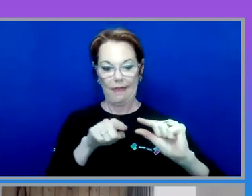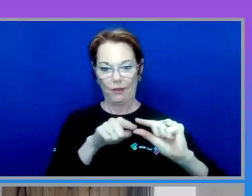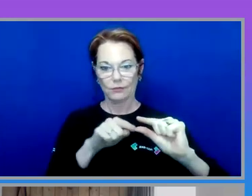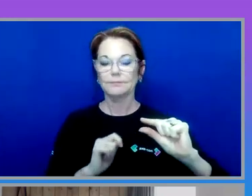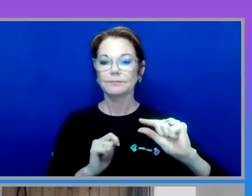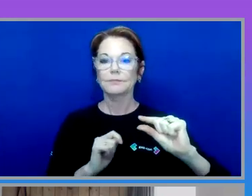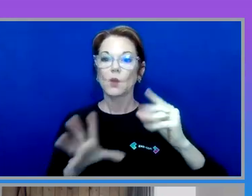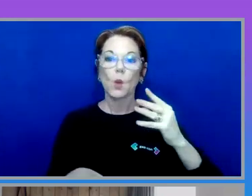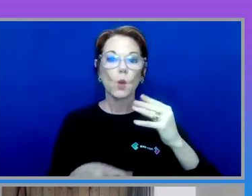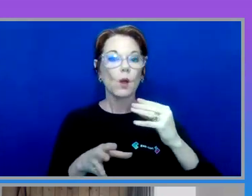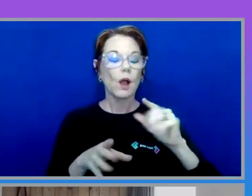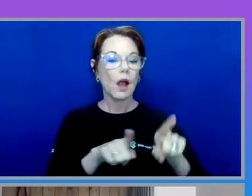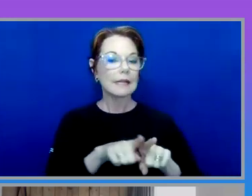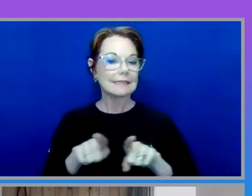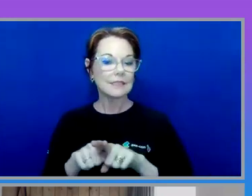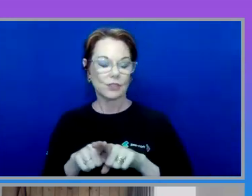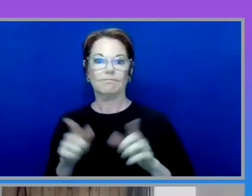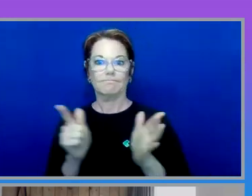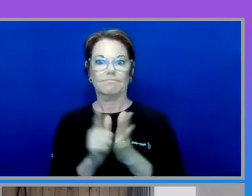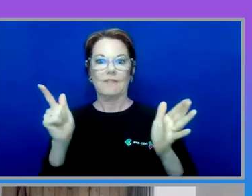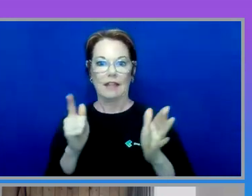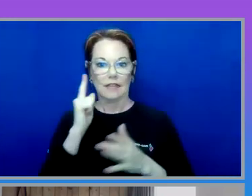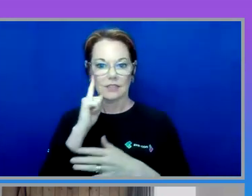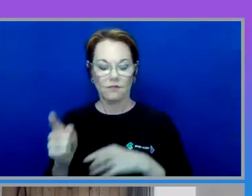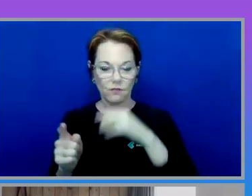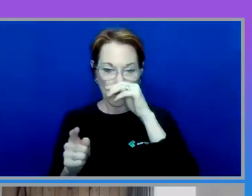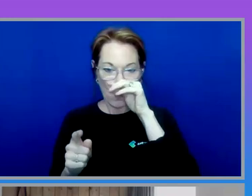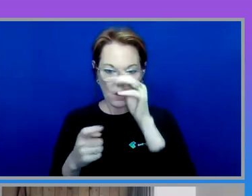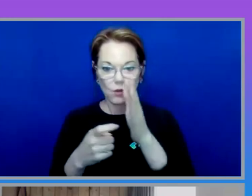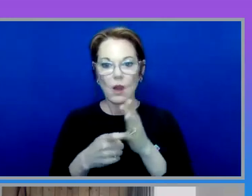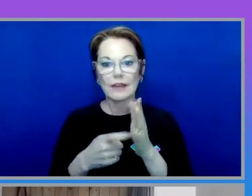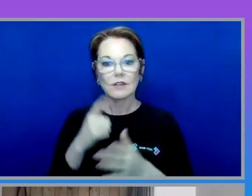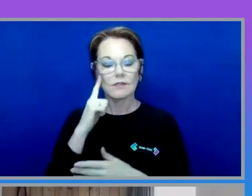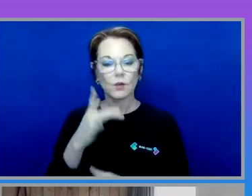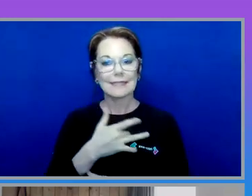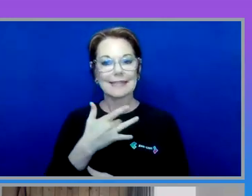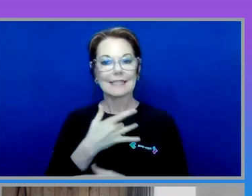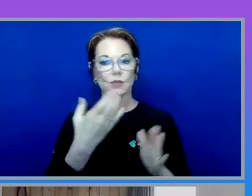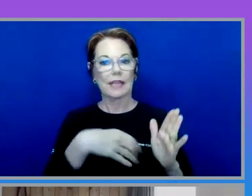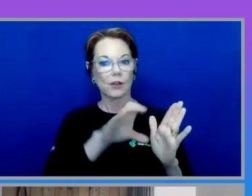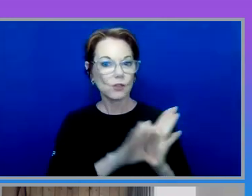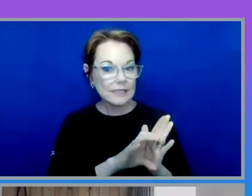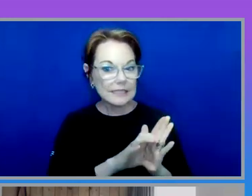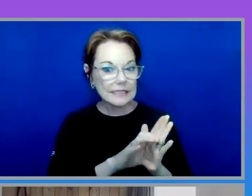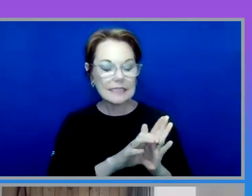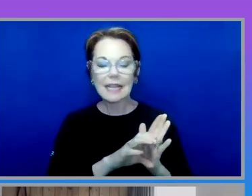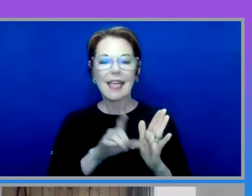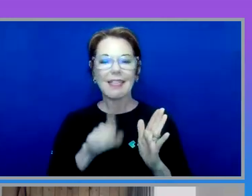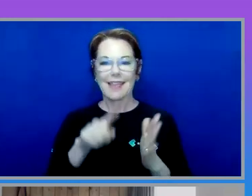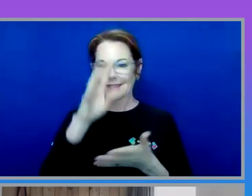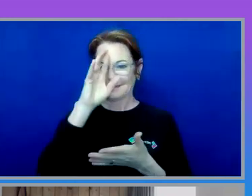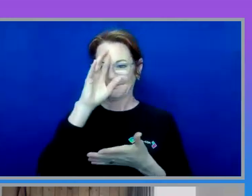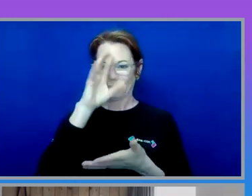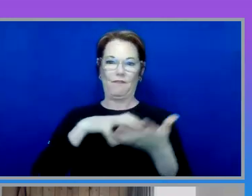So in addition to being a violation of the WCAG success criteria for sensory characteristics, it's just confusing in